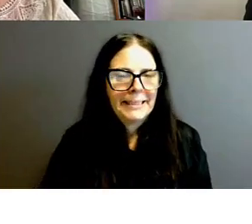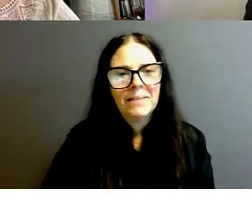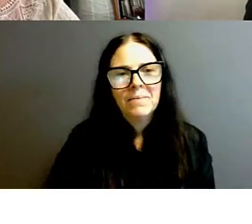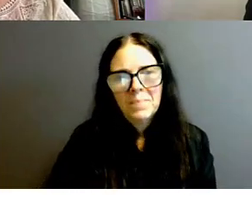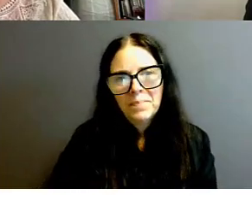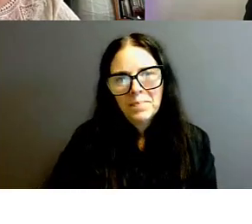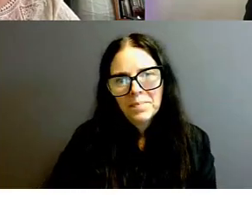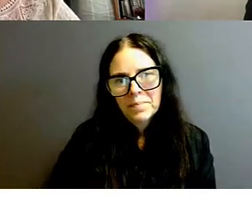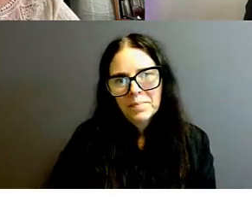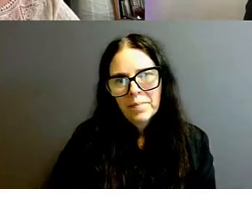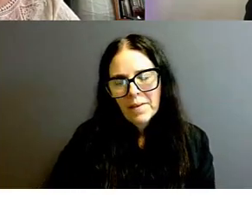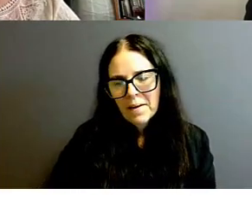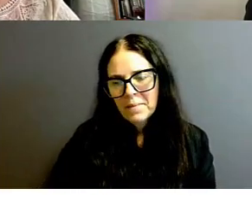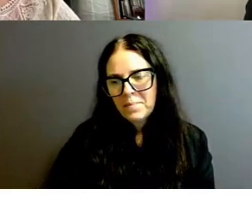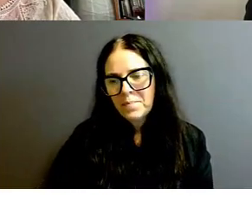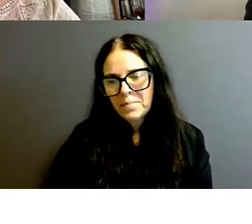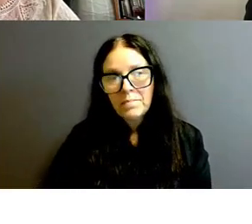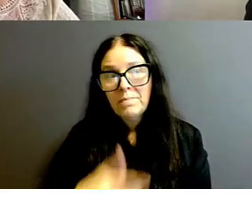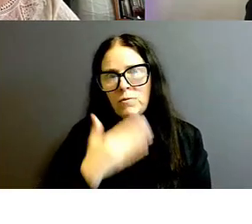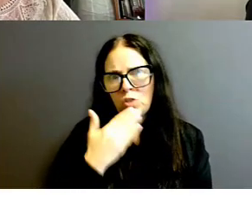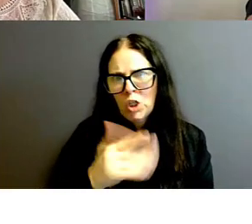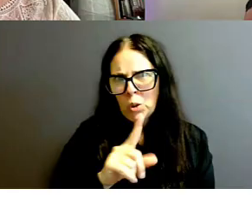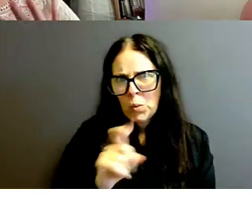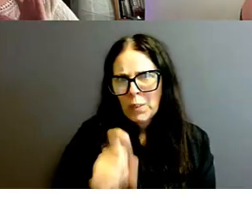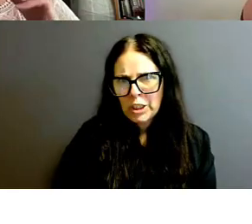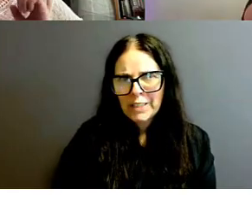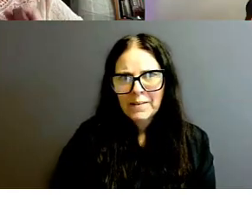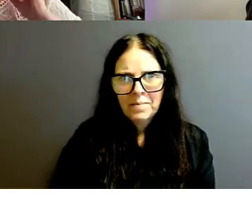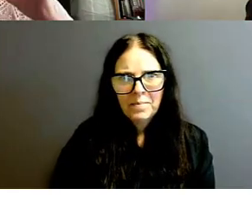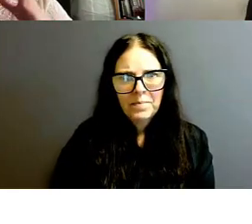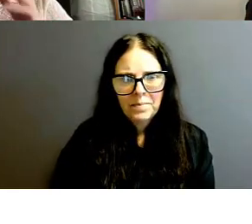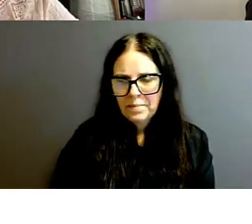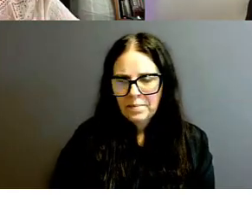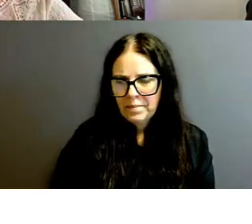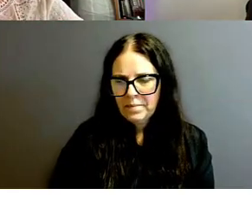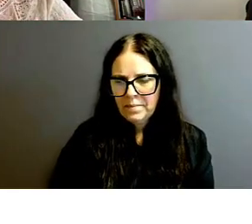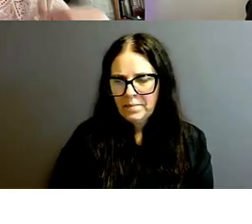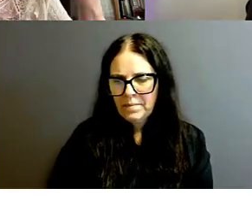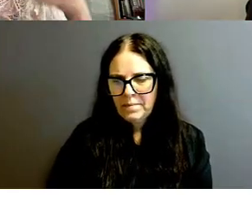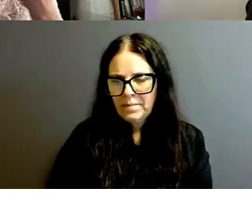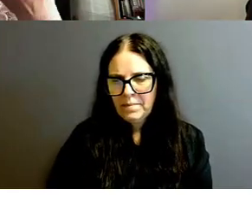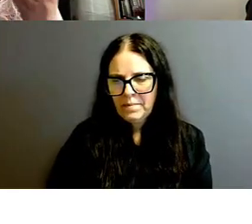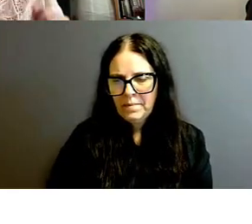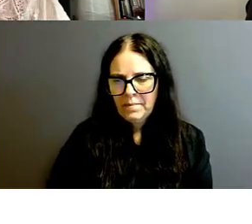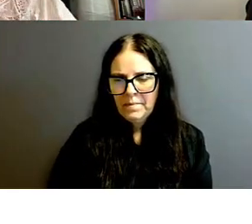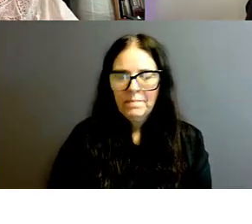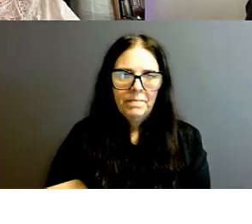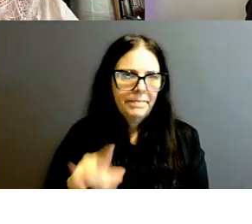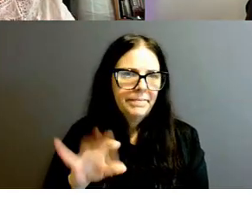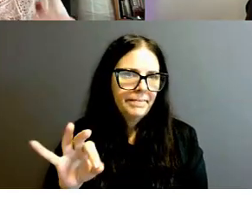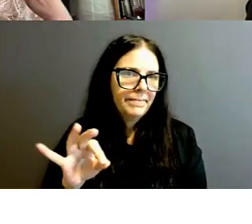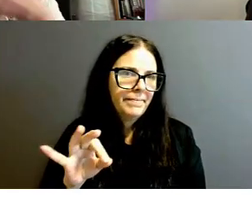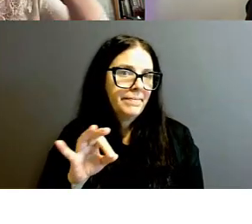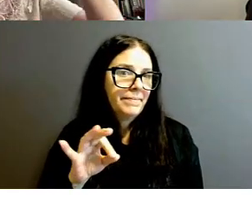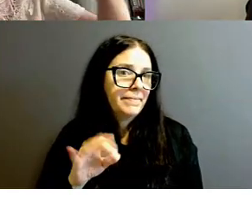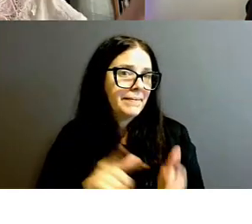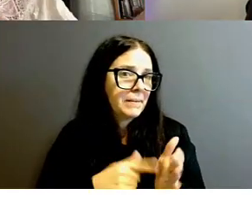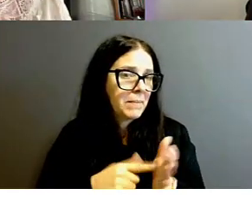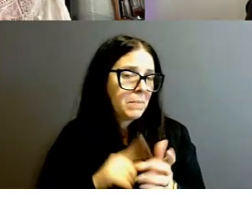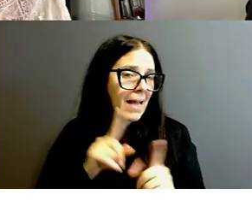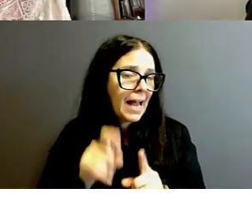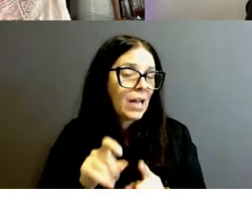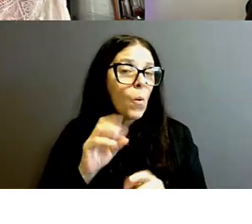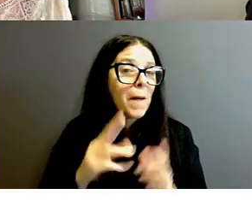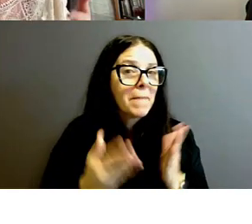That's a good question as well. Yeah, Yeah, that's a good question. keeping that in mind and then kind of asking over and over. And then, people change their mind or see